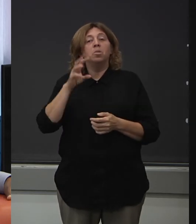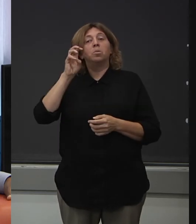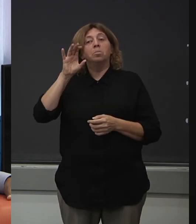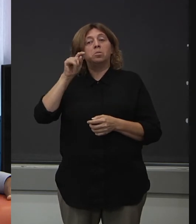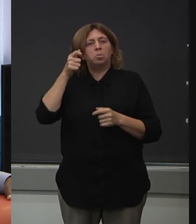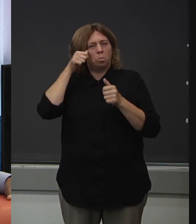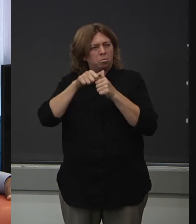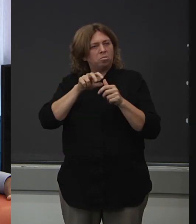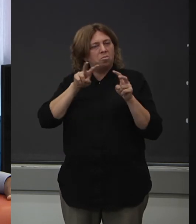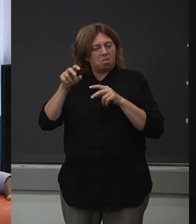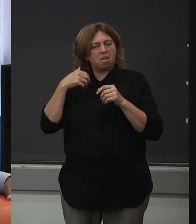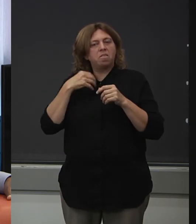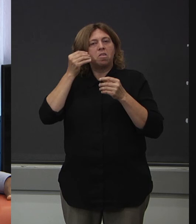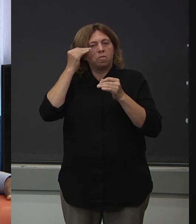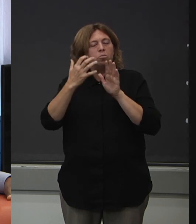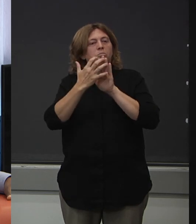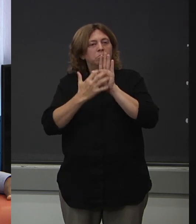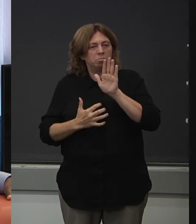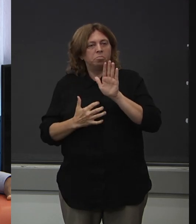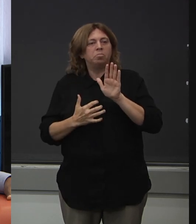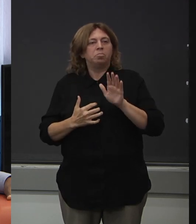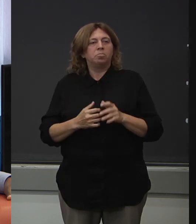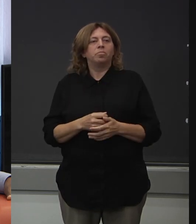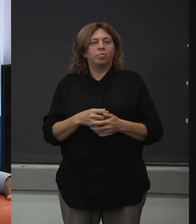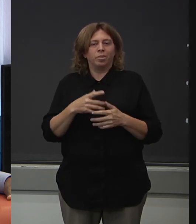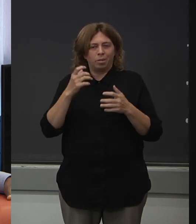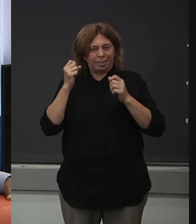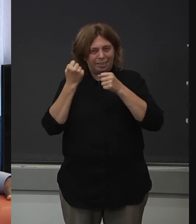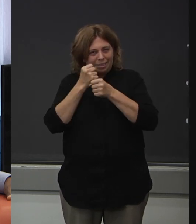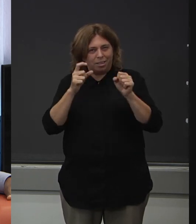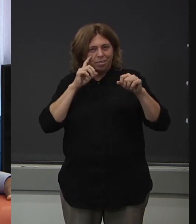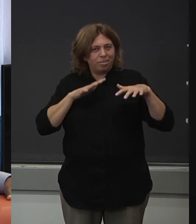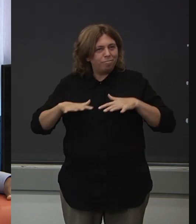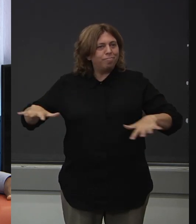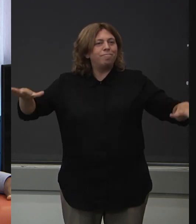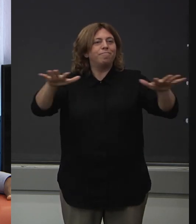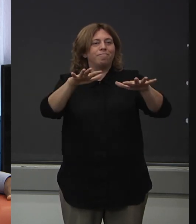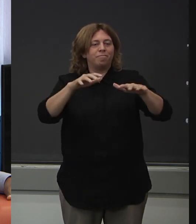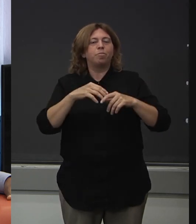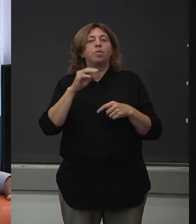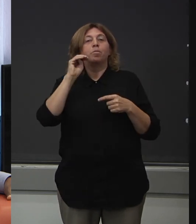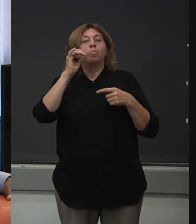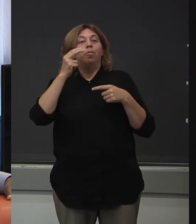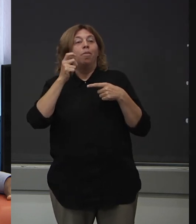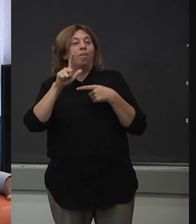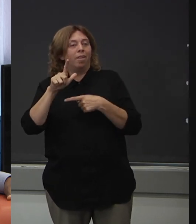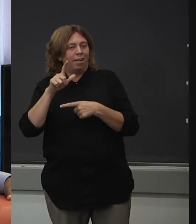And stay safe, everyone. Thank you. Stay safe and healthy.